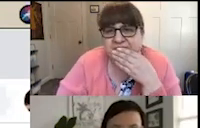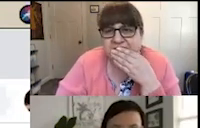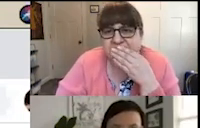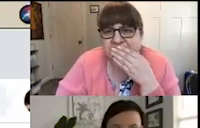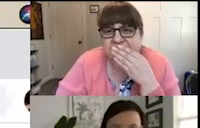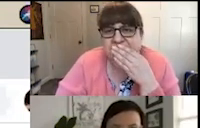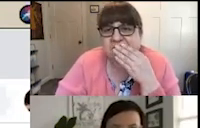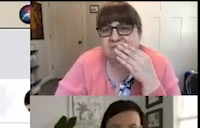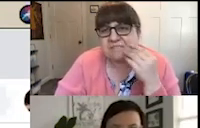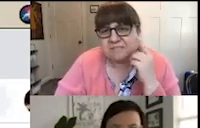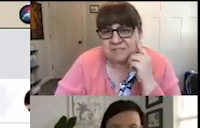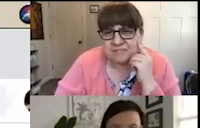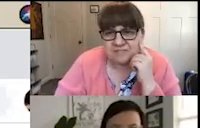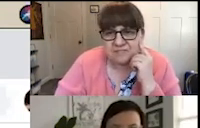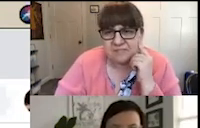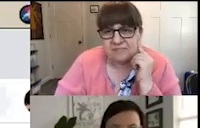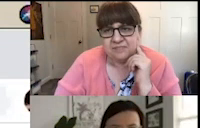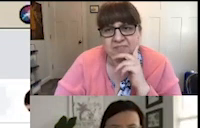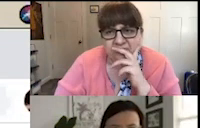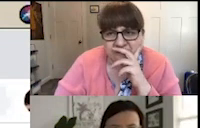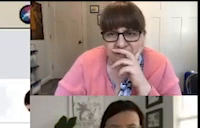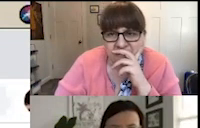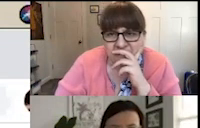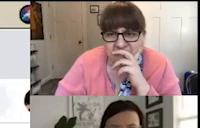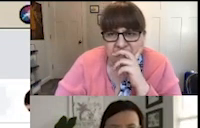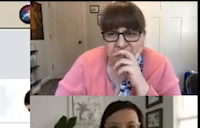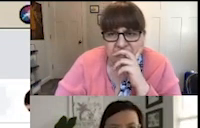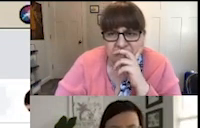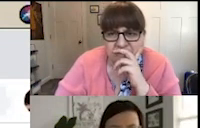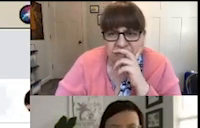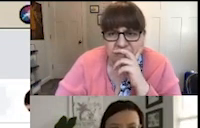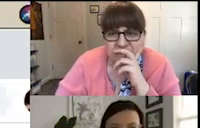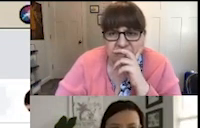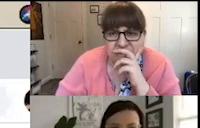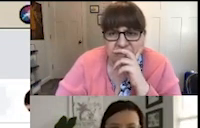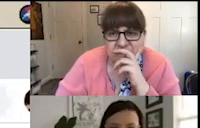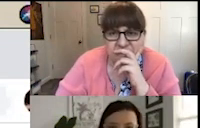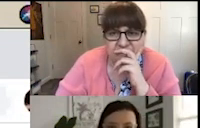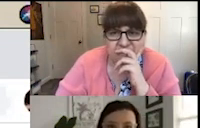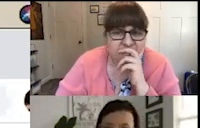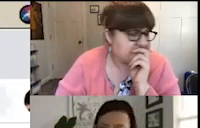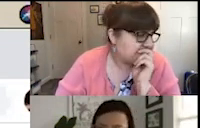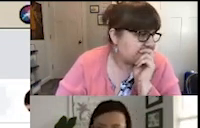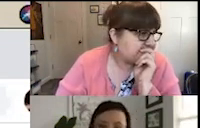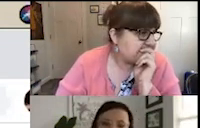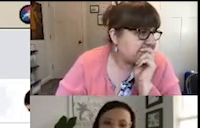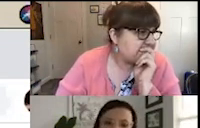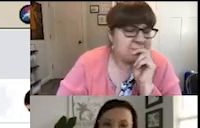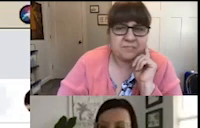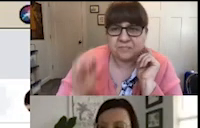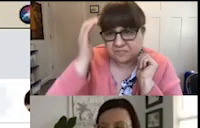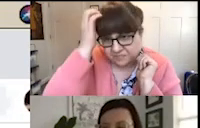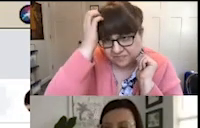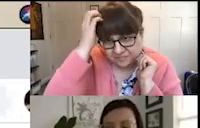also silence and destroy and render invisible things about the world, including communities,